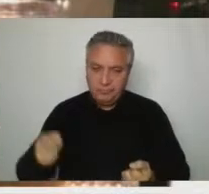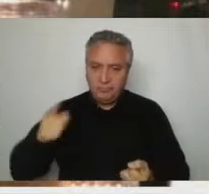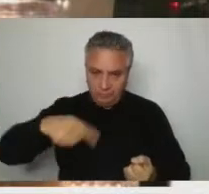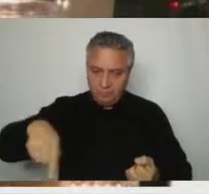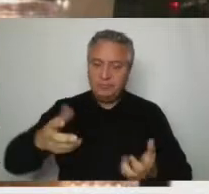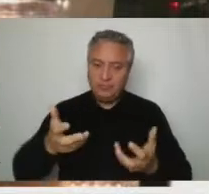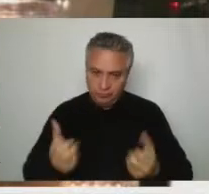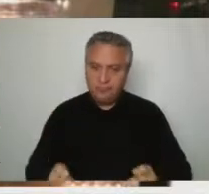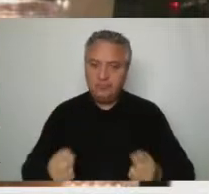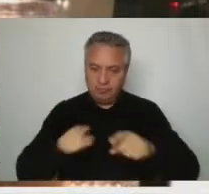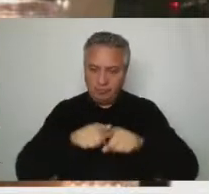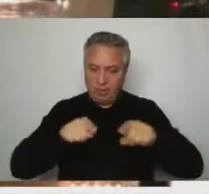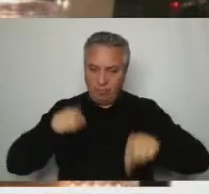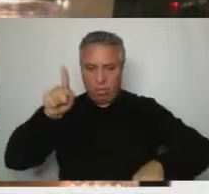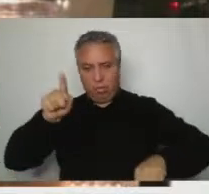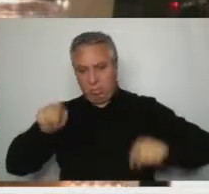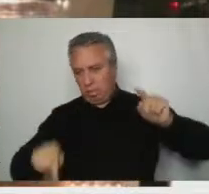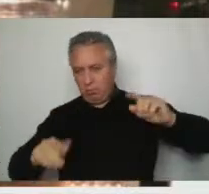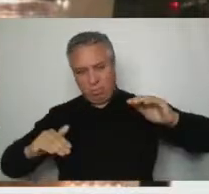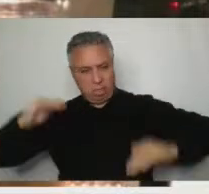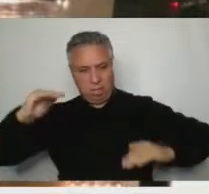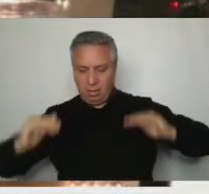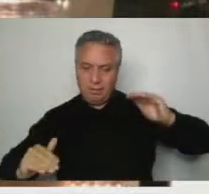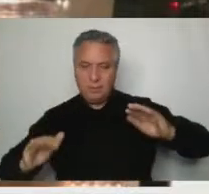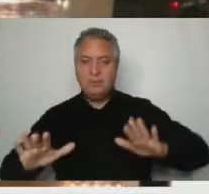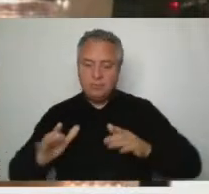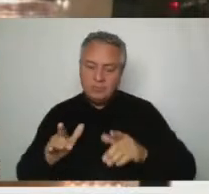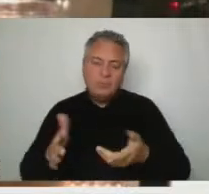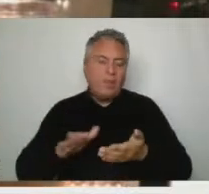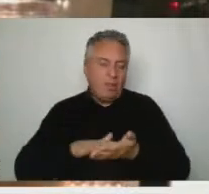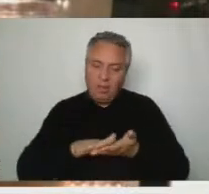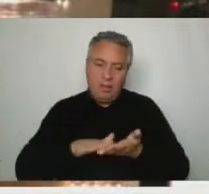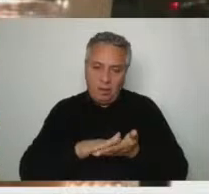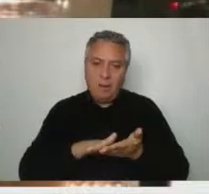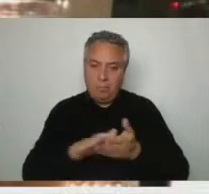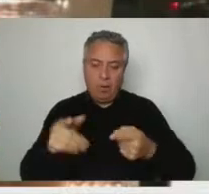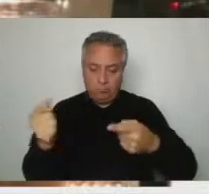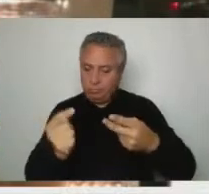and we do have different inequalities. We have many examples